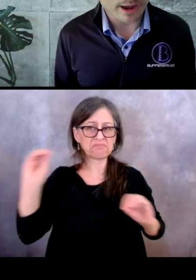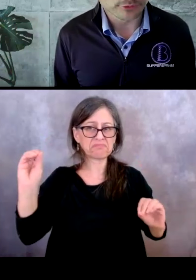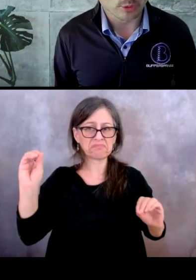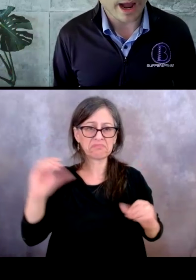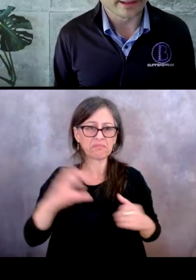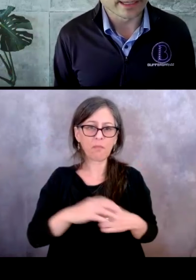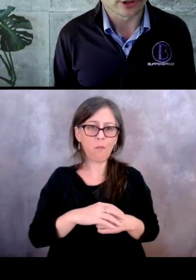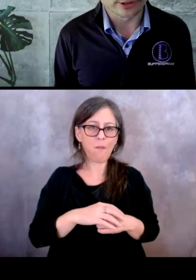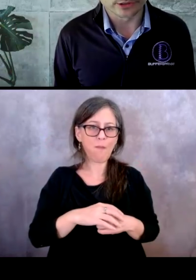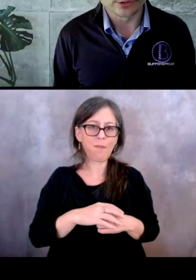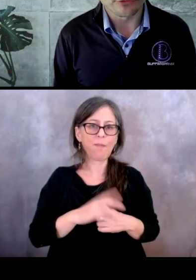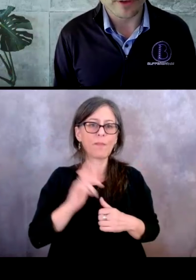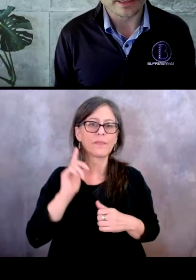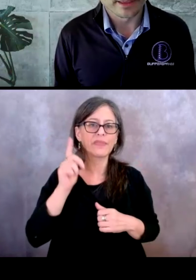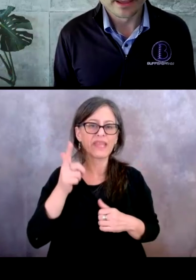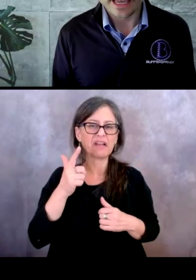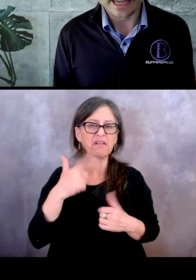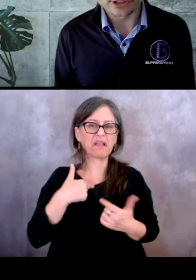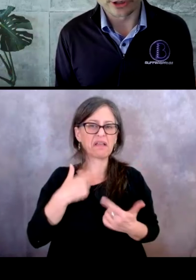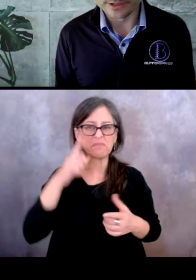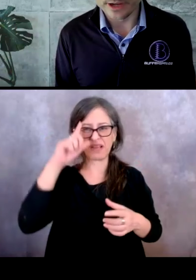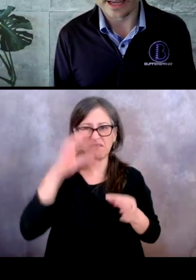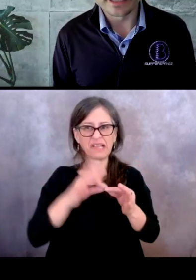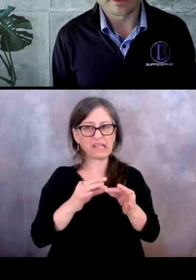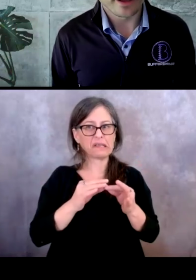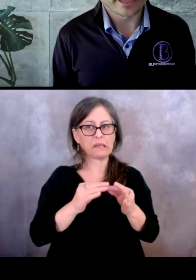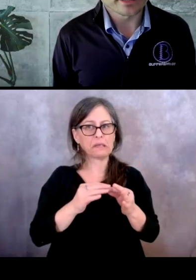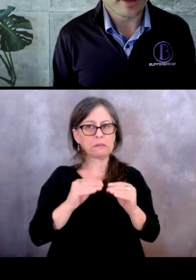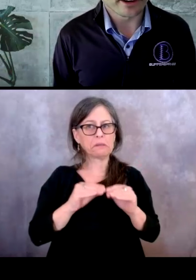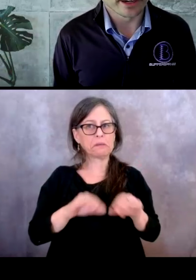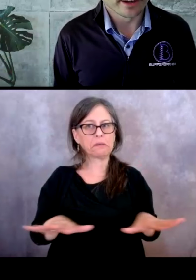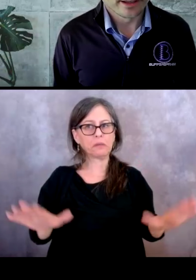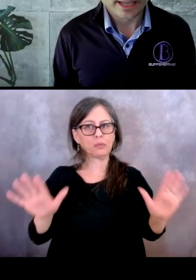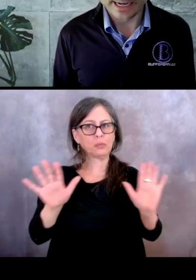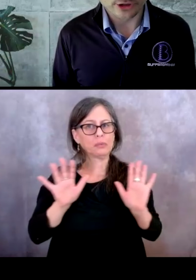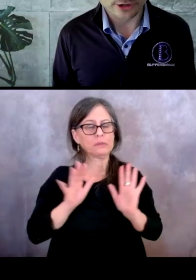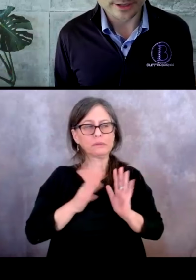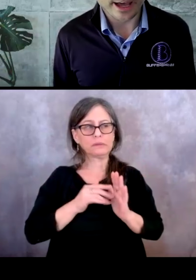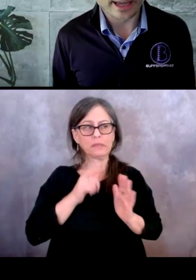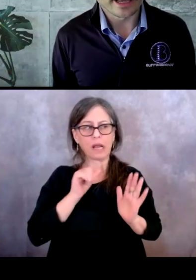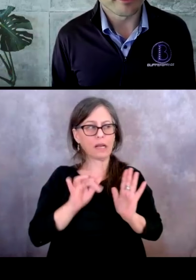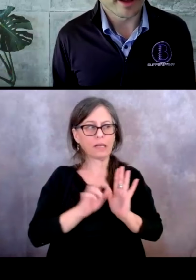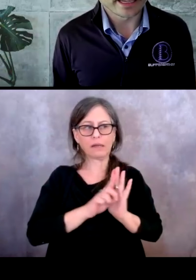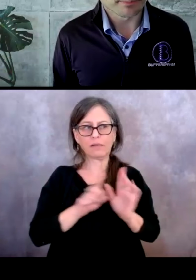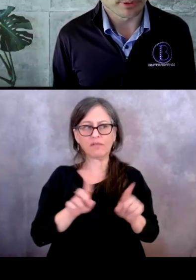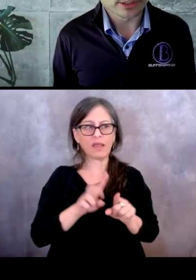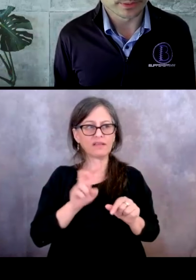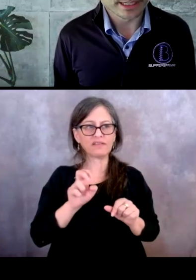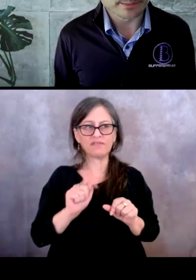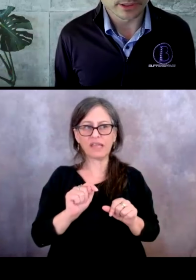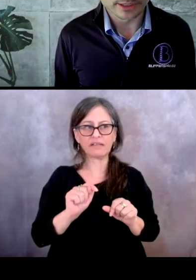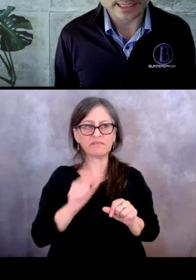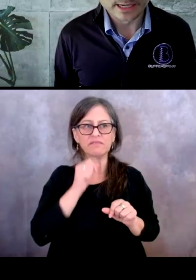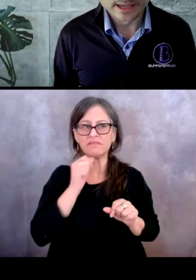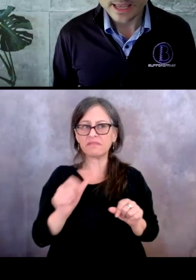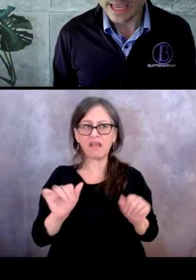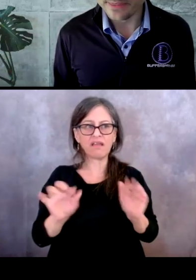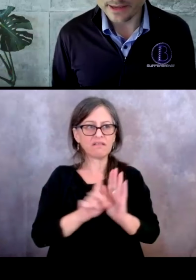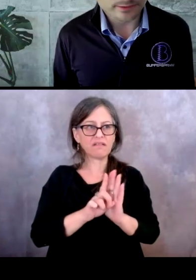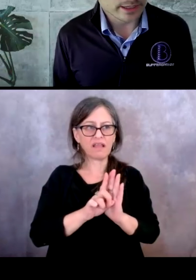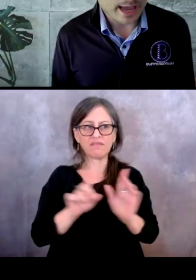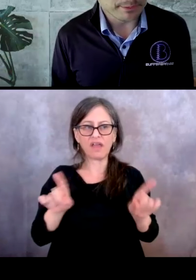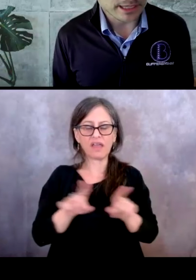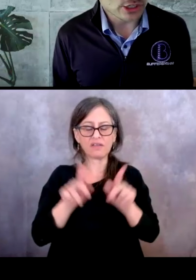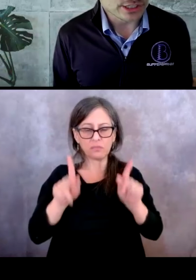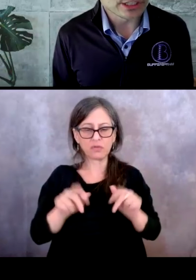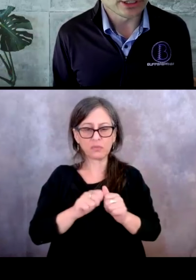back. So after a while, I started to lose faith, and I started not identifying as a veteran, and I started not identifying as a person with disabilities. And